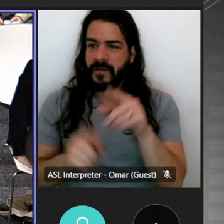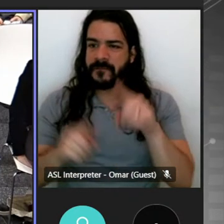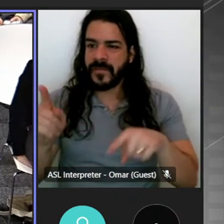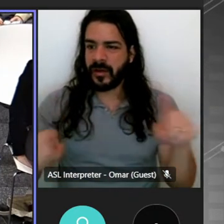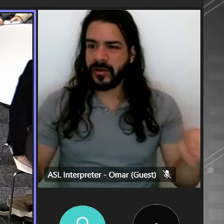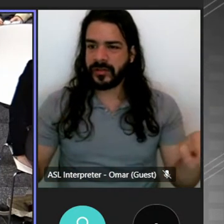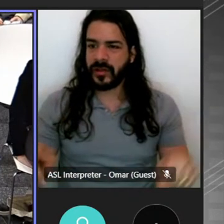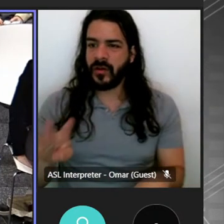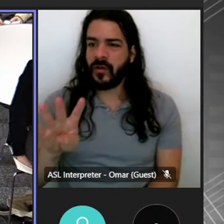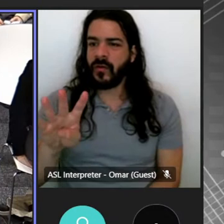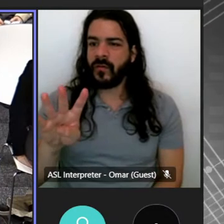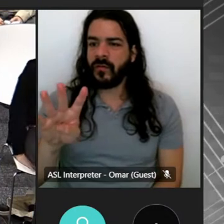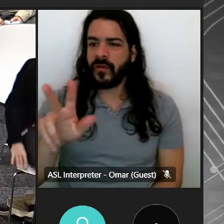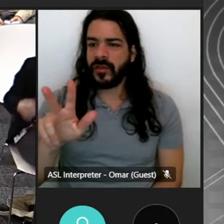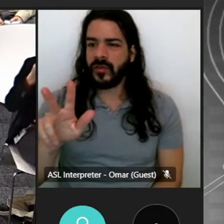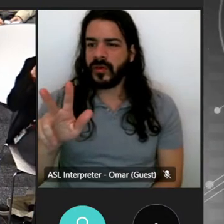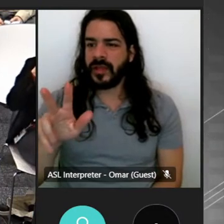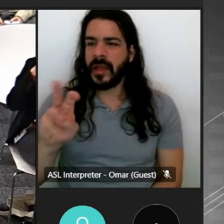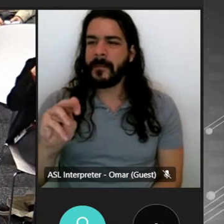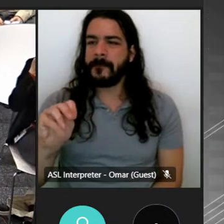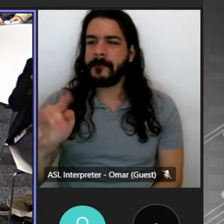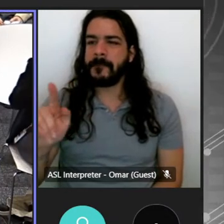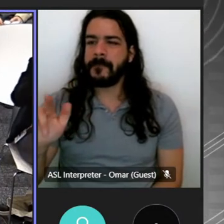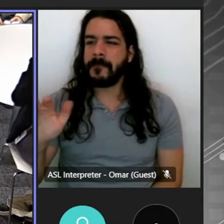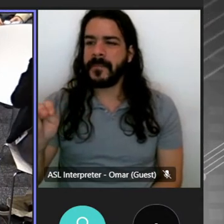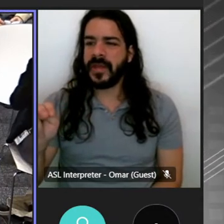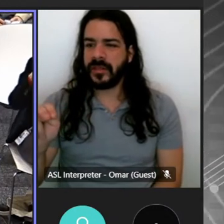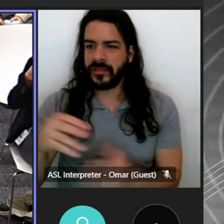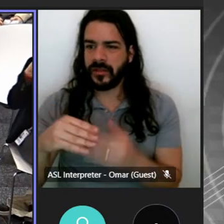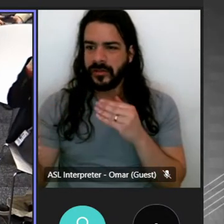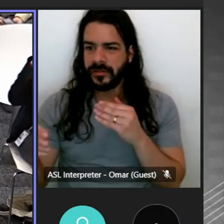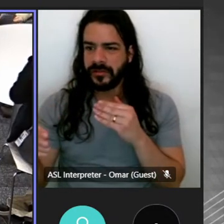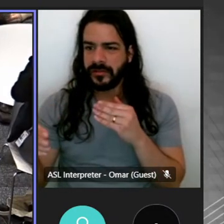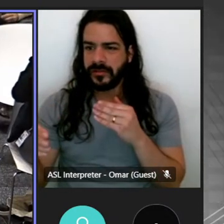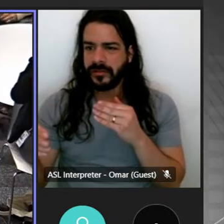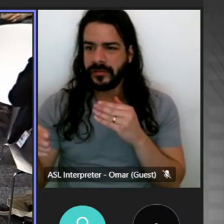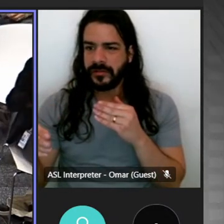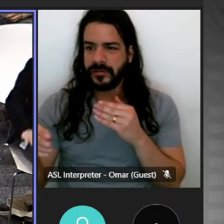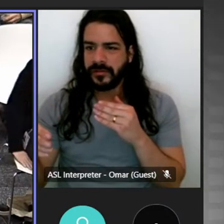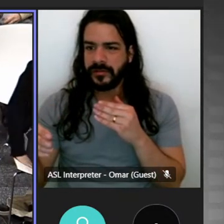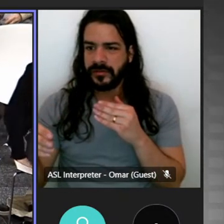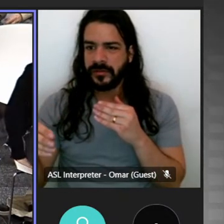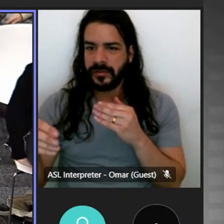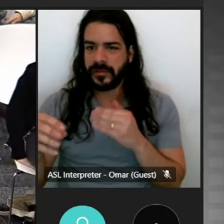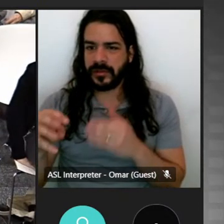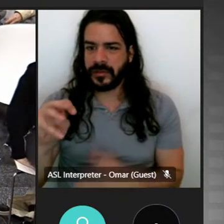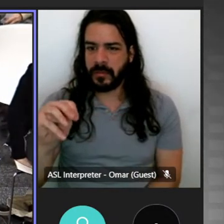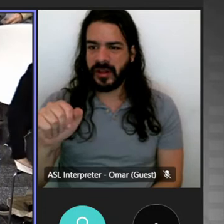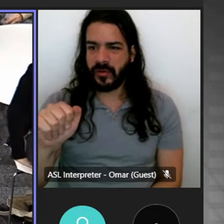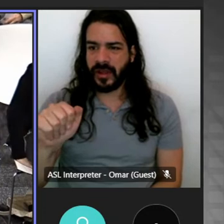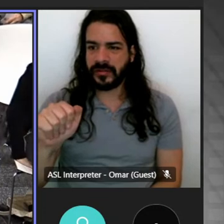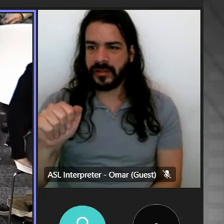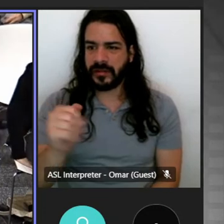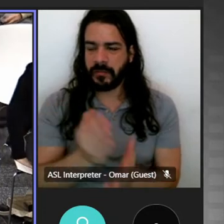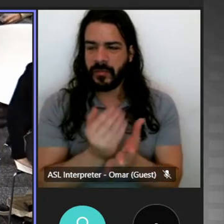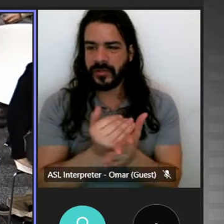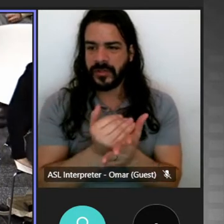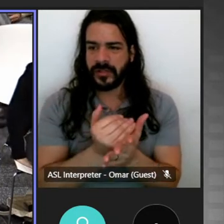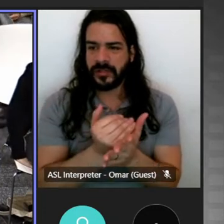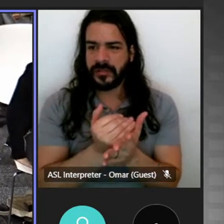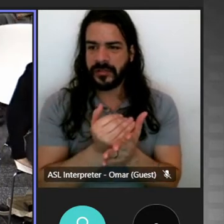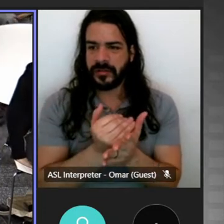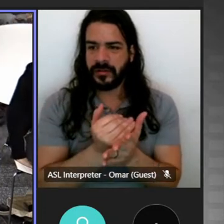variance of 43 million dollars that's in the Metro access